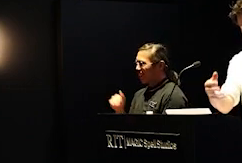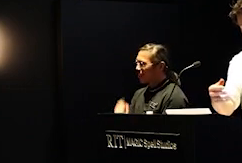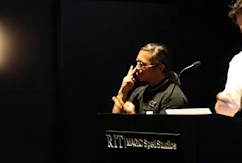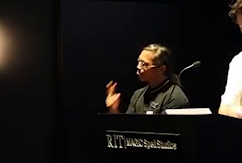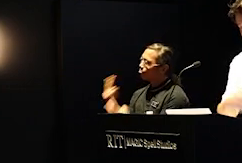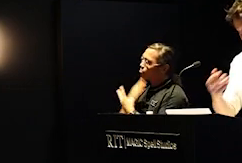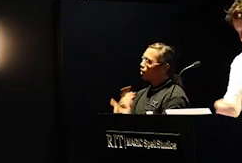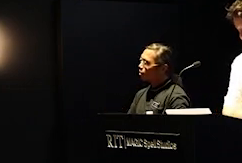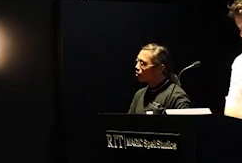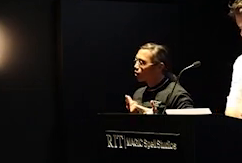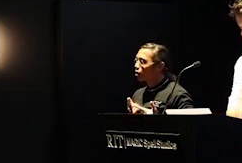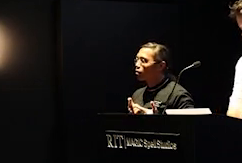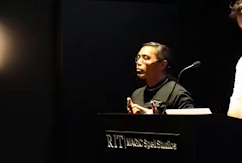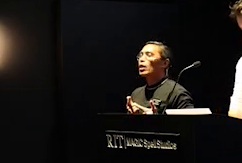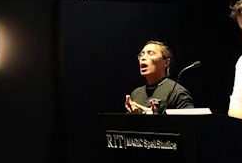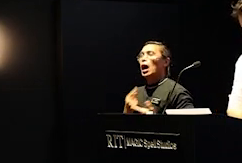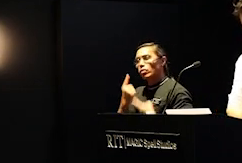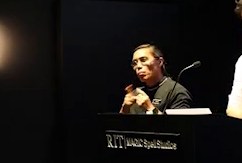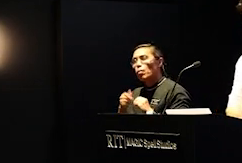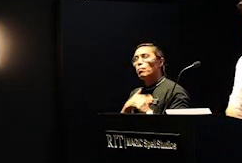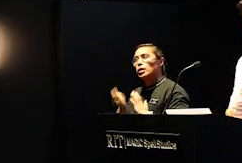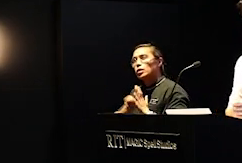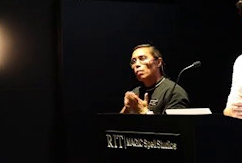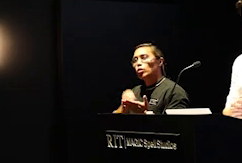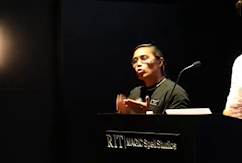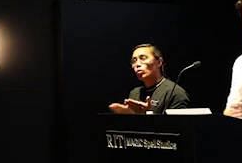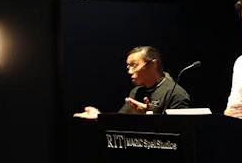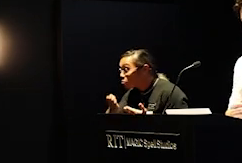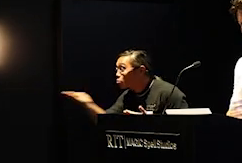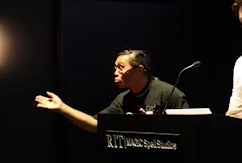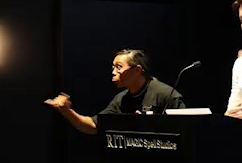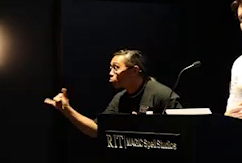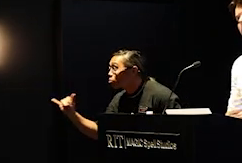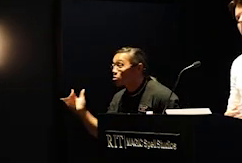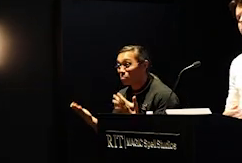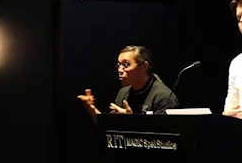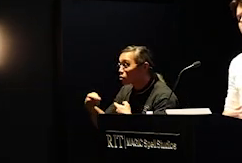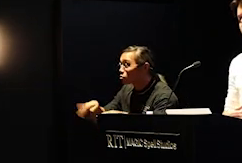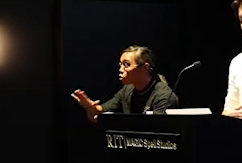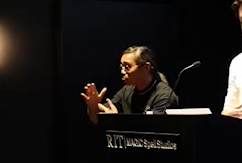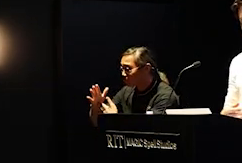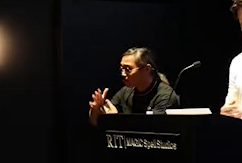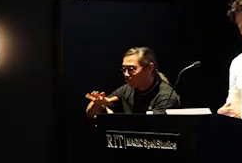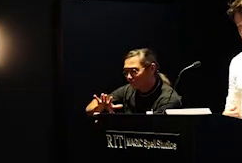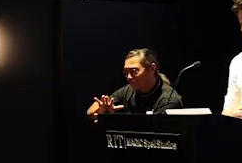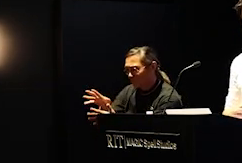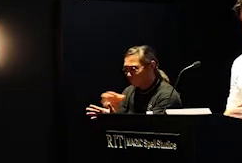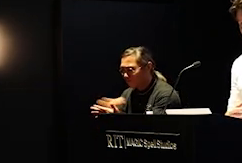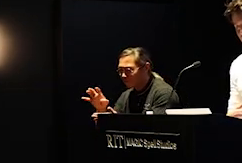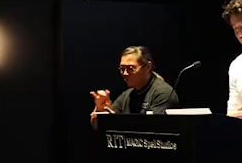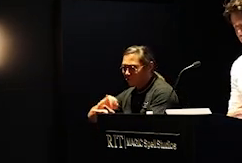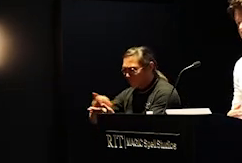going through your semesters now at RIT that, if you're a junior and a senior and you're going to start assembling